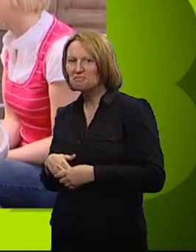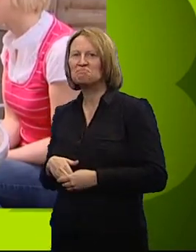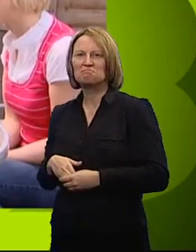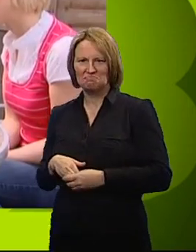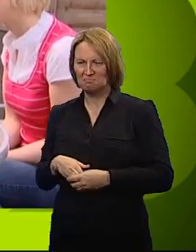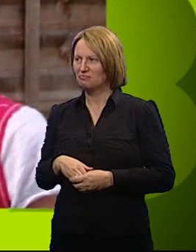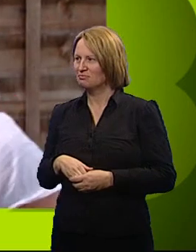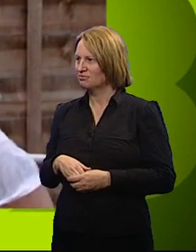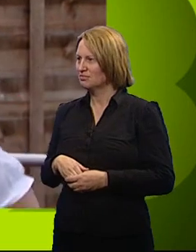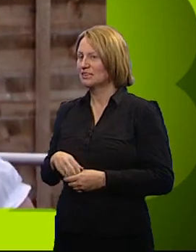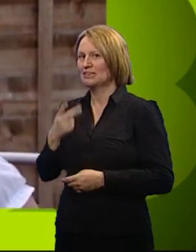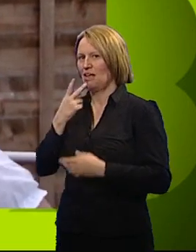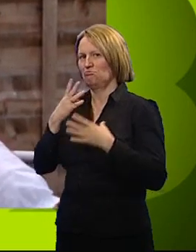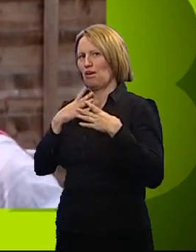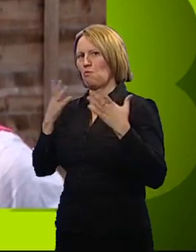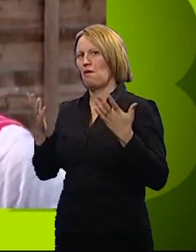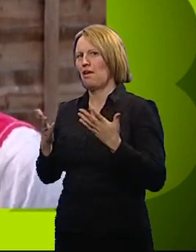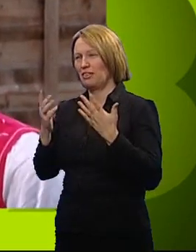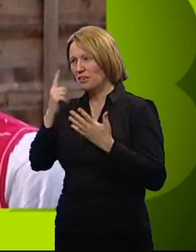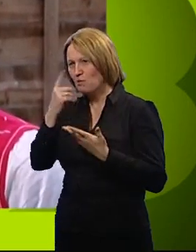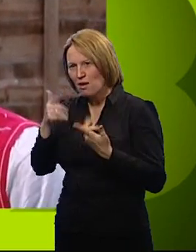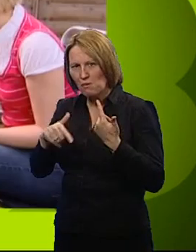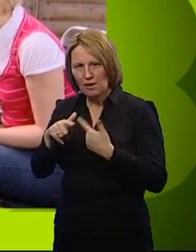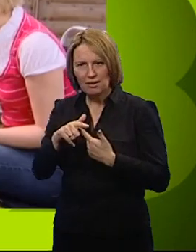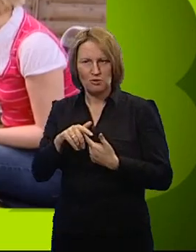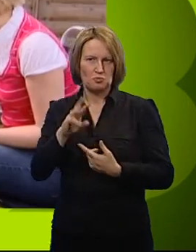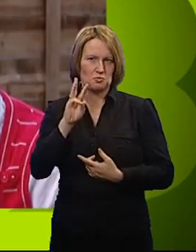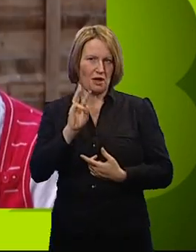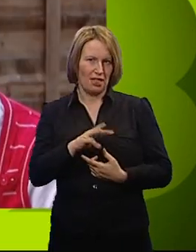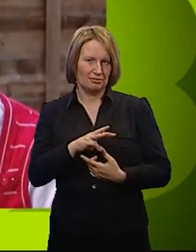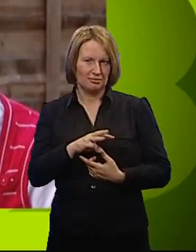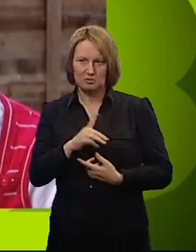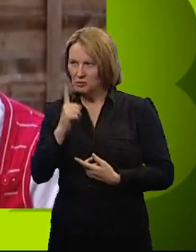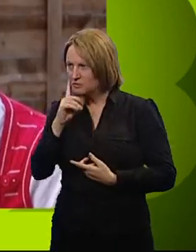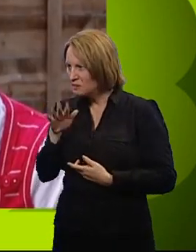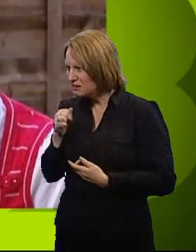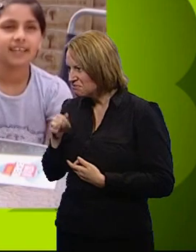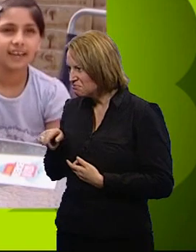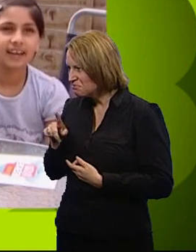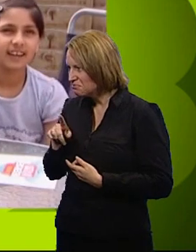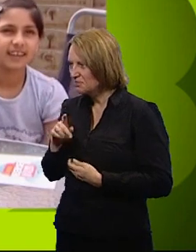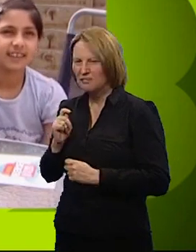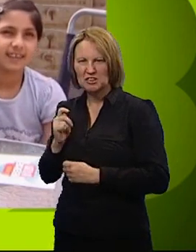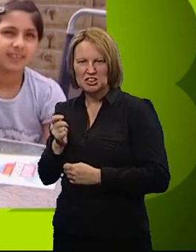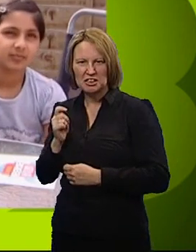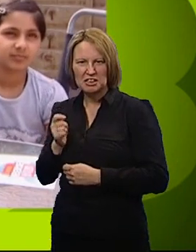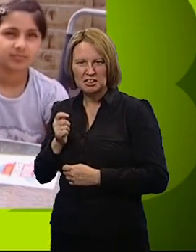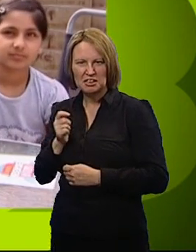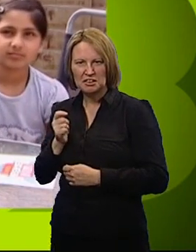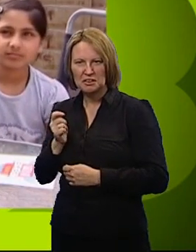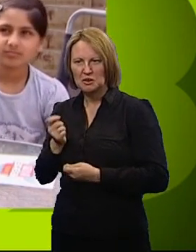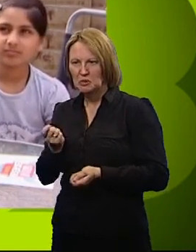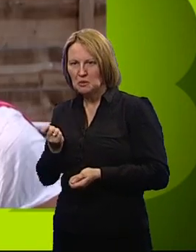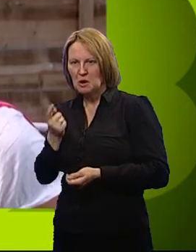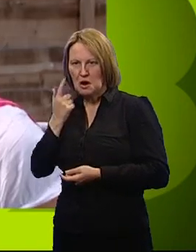Mum might join in with. Break number two. Where do you think that might be? Yeah, Wales. What might you be doing? Fishing. Yeah. And then cooking it along with